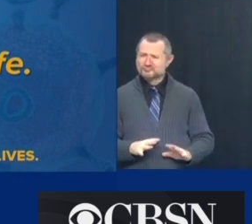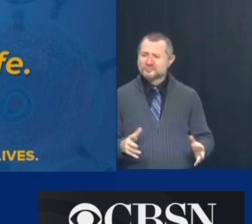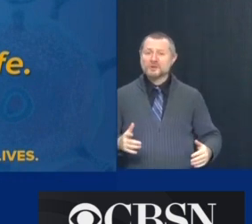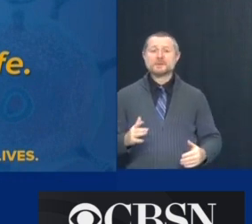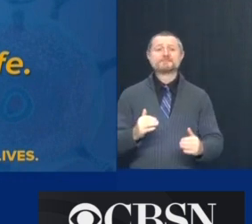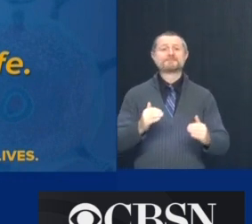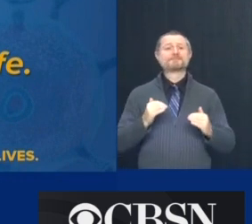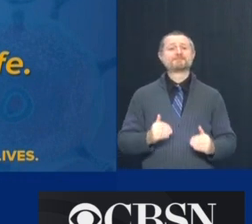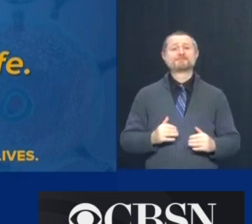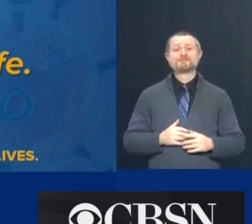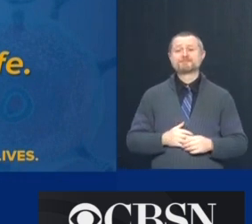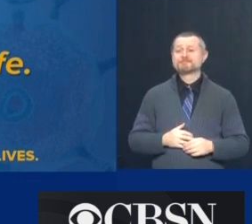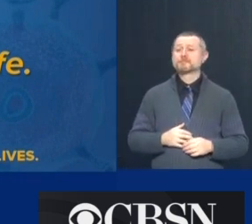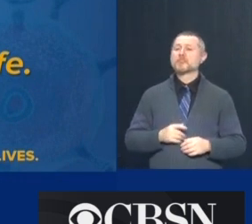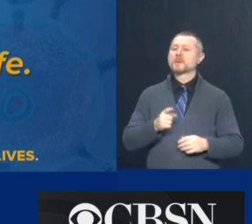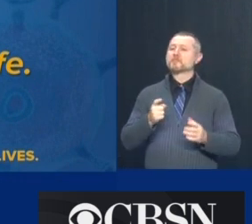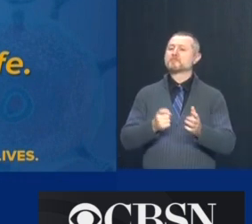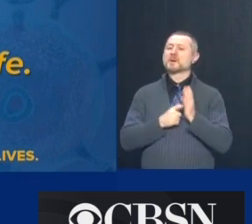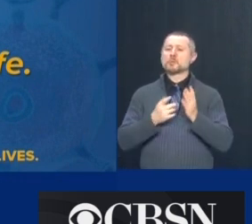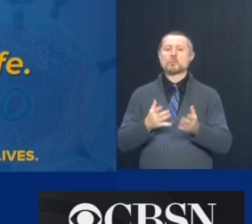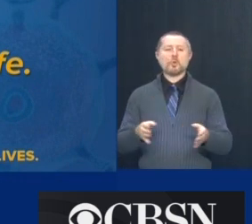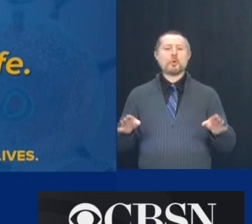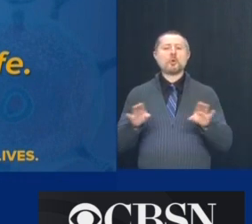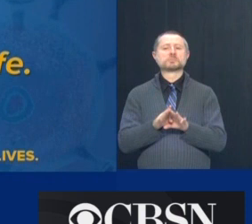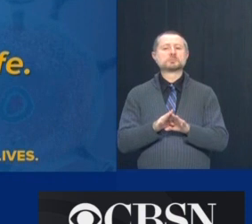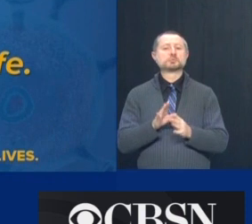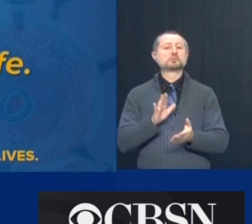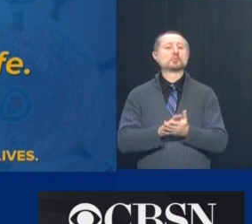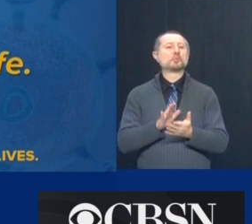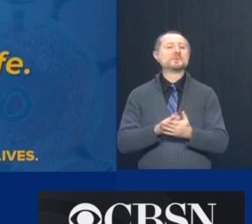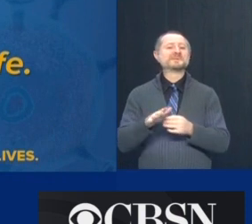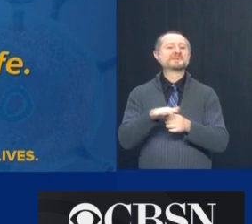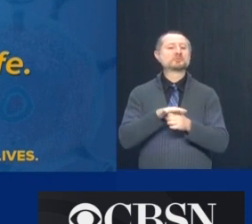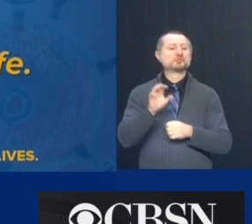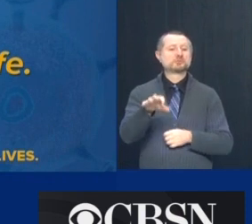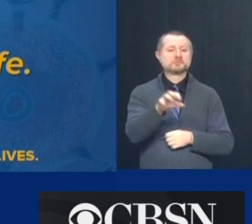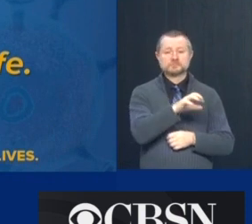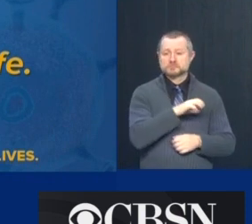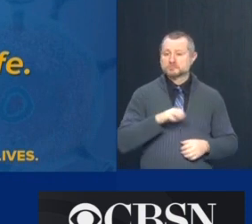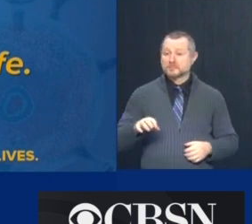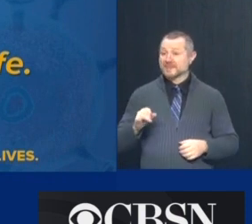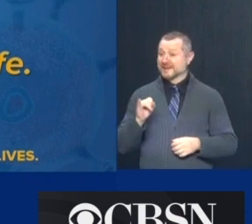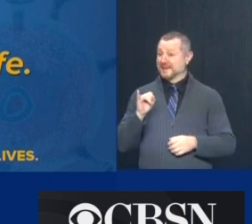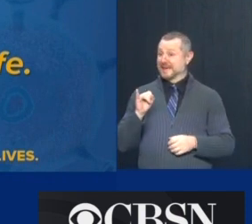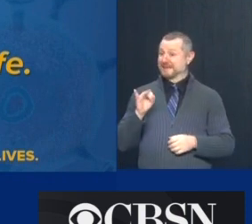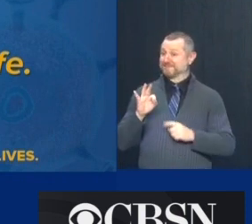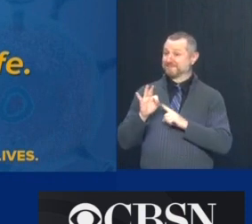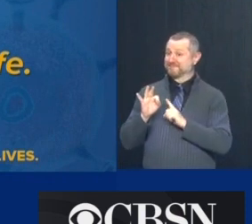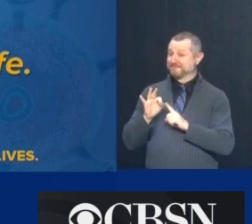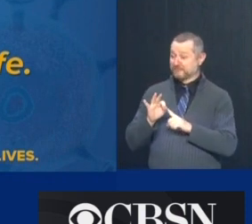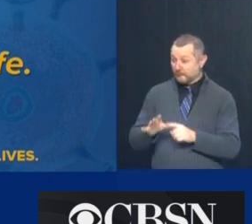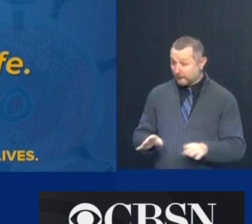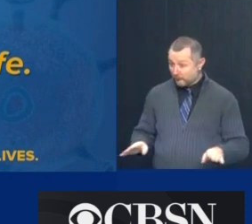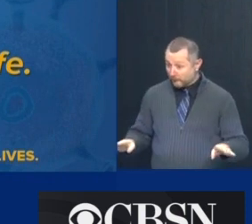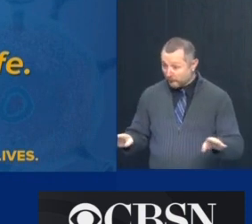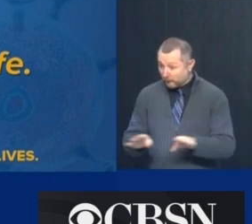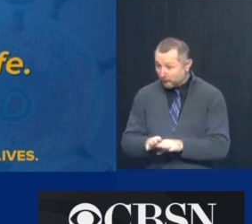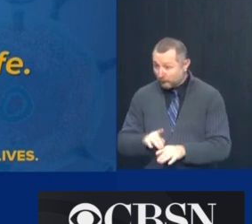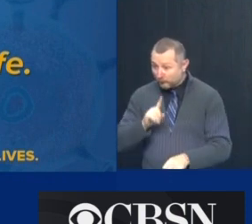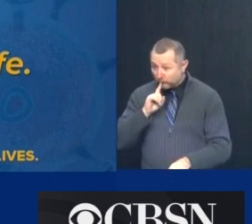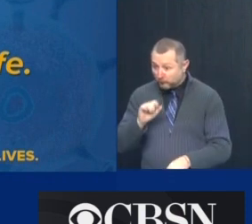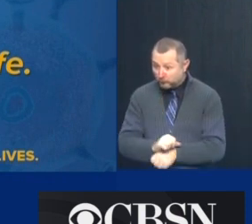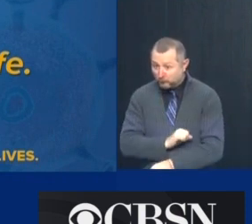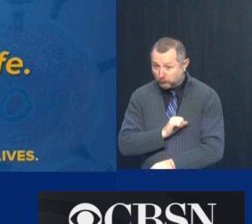close level for school districts. School districts can close lower than the